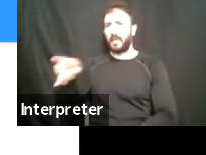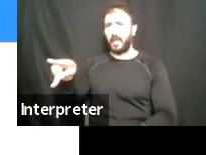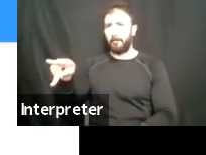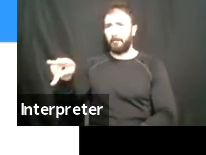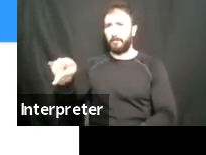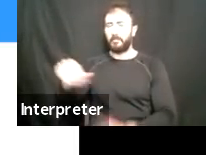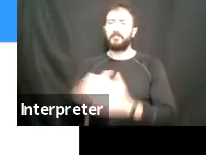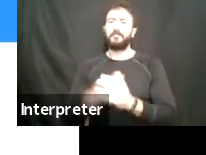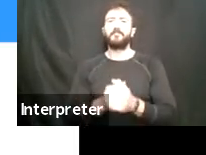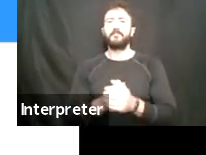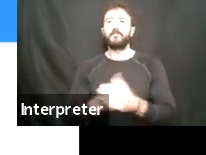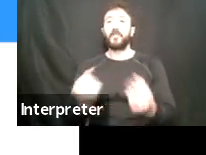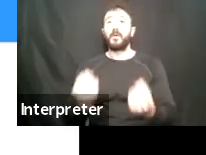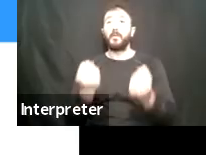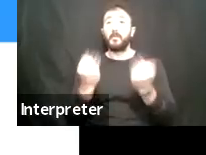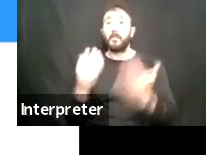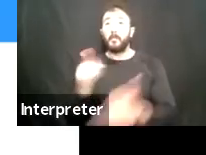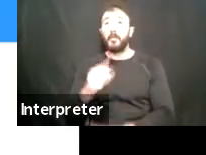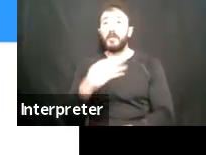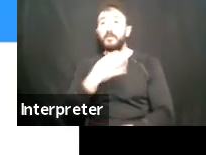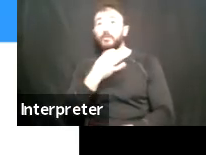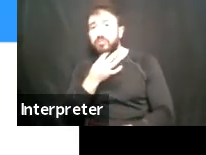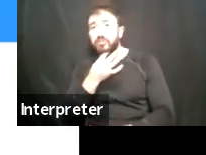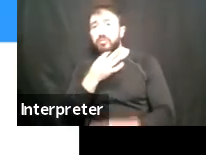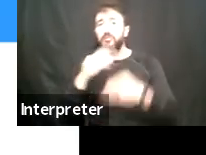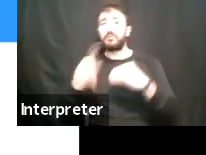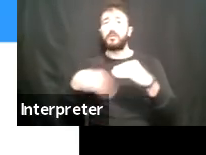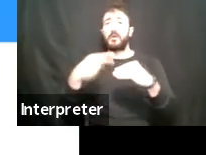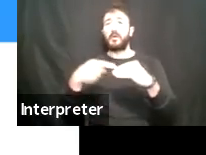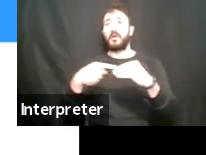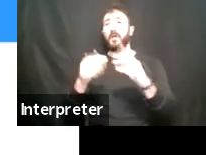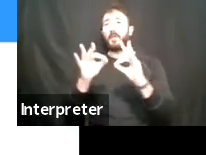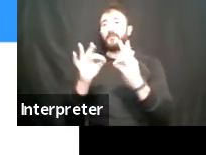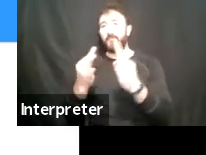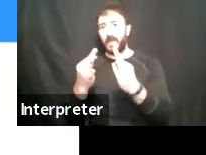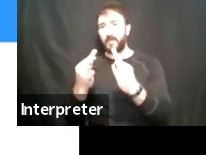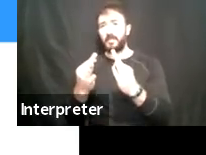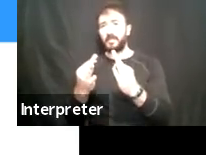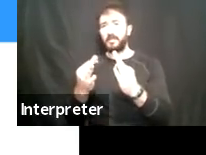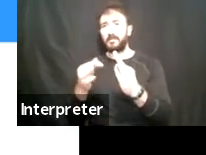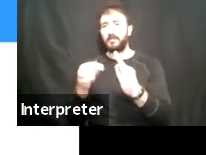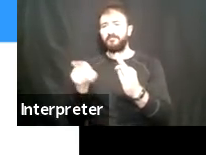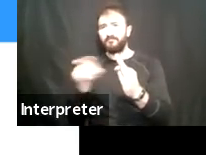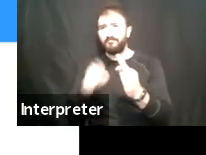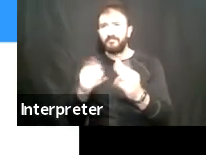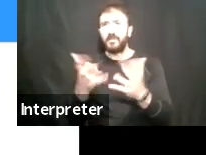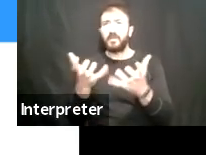regarding those families that are opted for an in-person conference for next week. And so